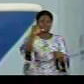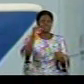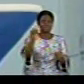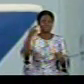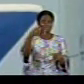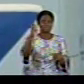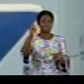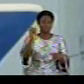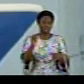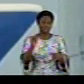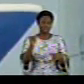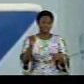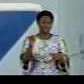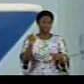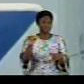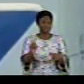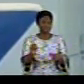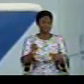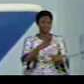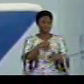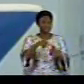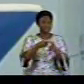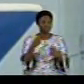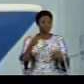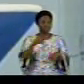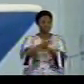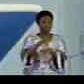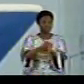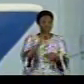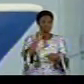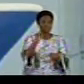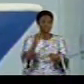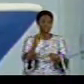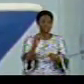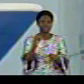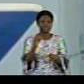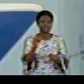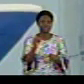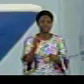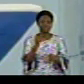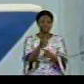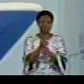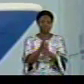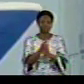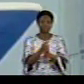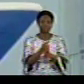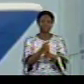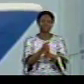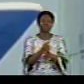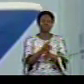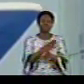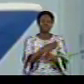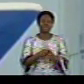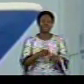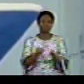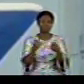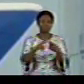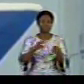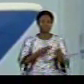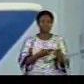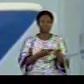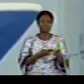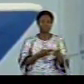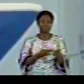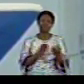the message is dubbed and relayed to us by means of the